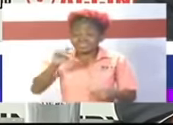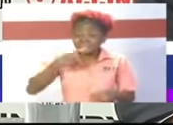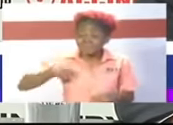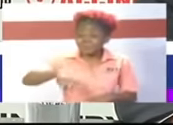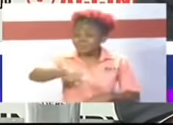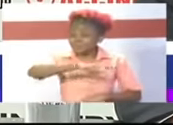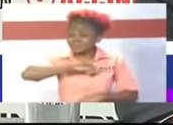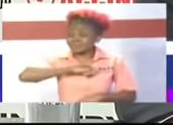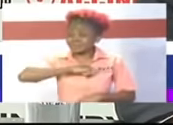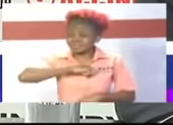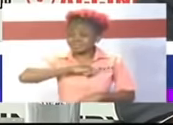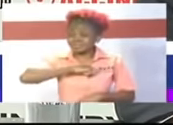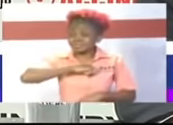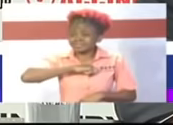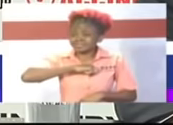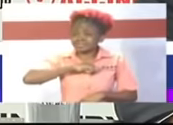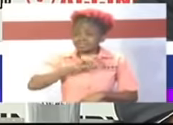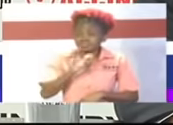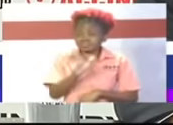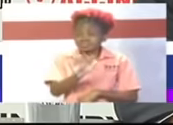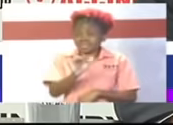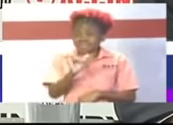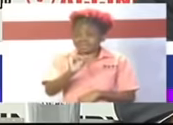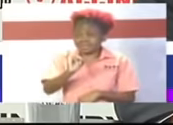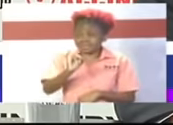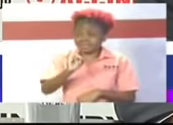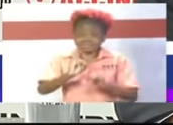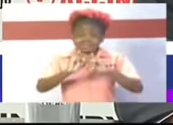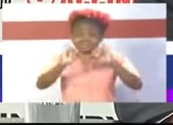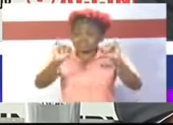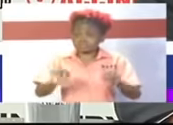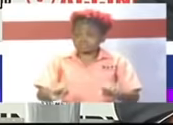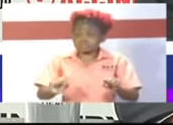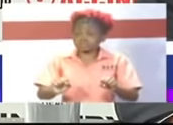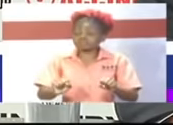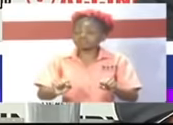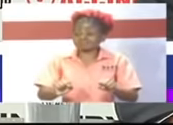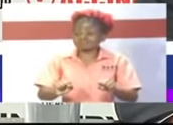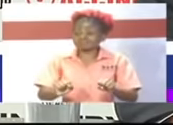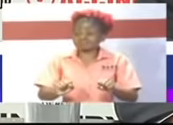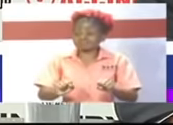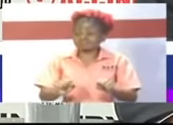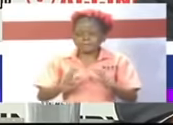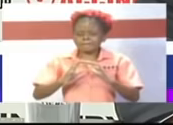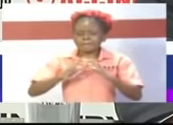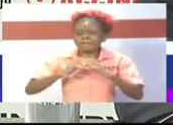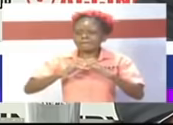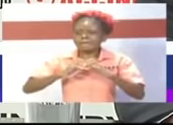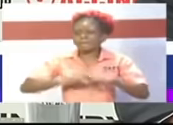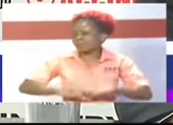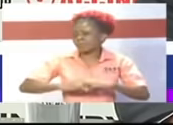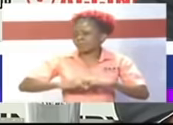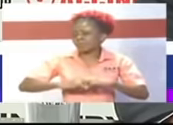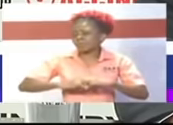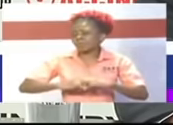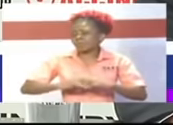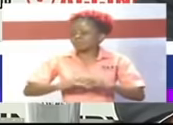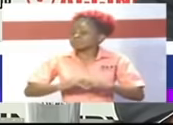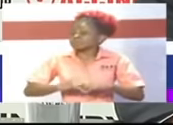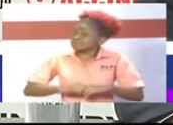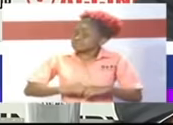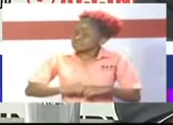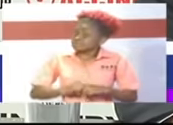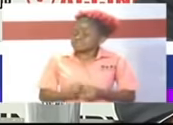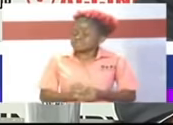particularly compromise your immunity, those are the individuals that we did see predominating among those who would